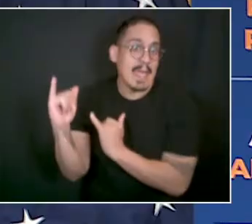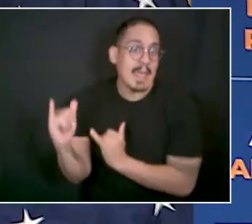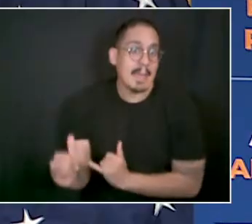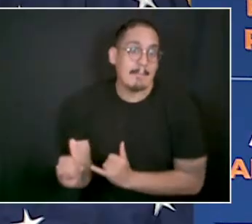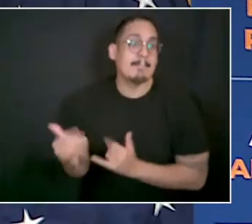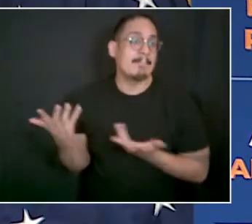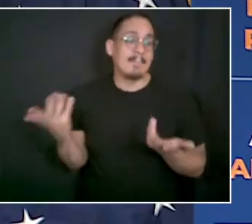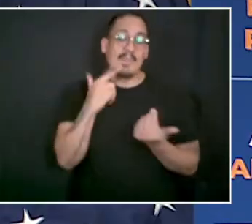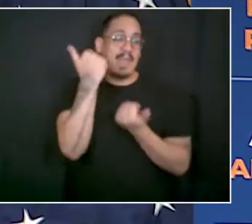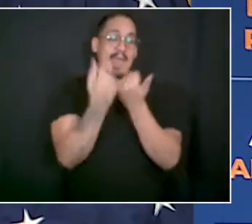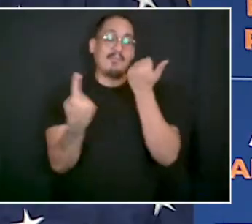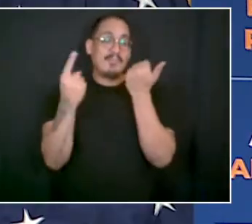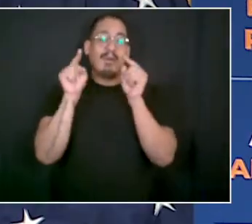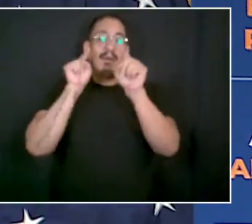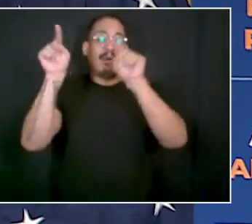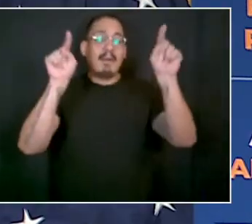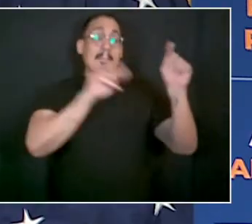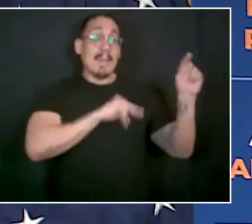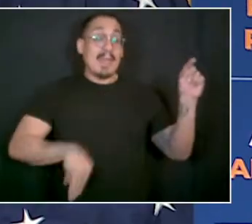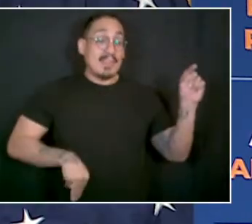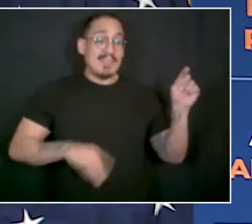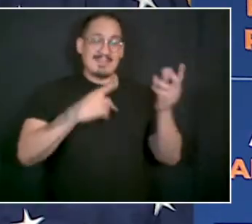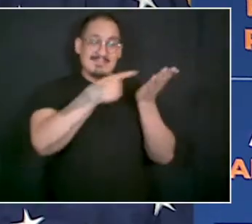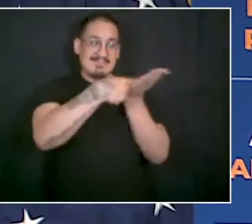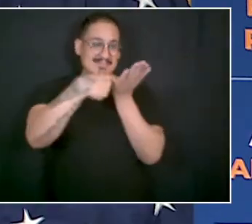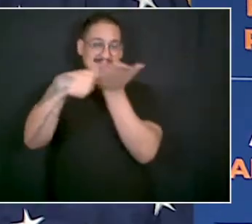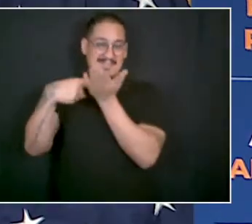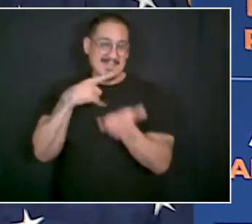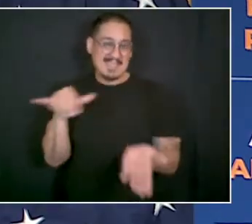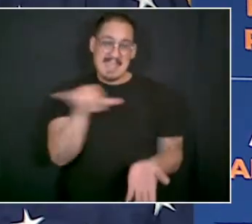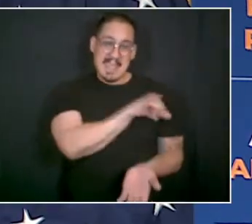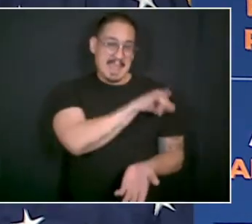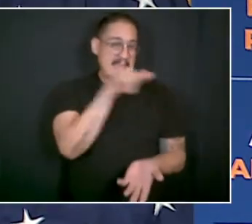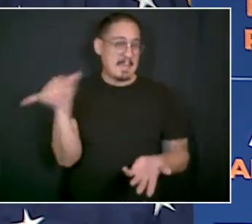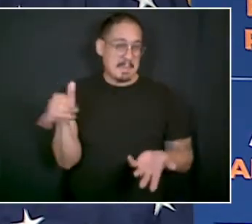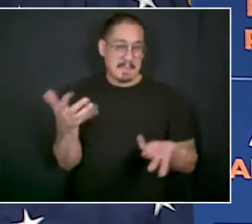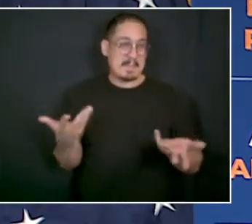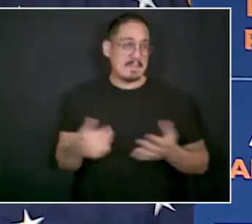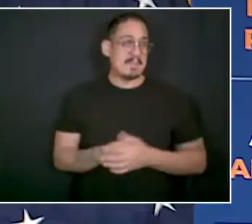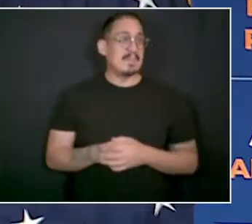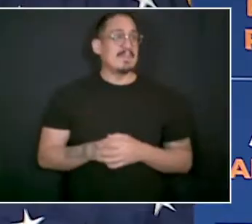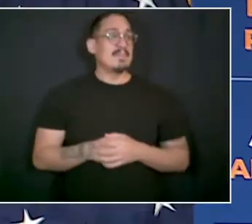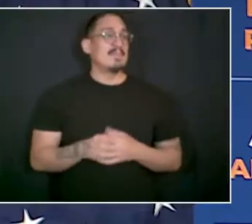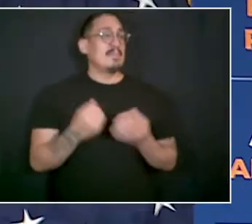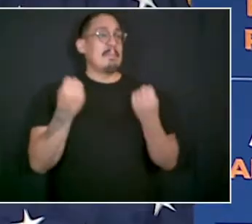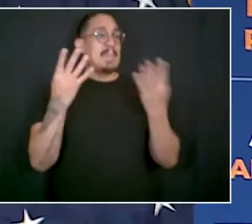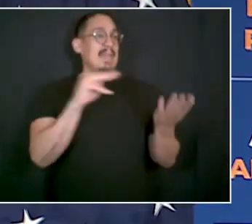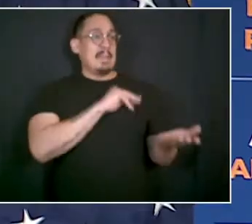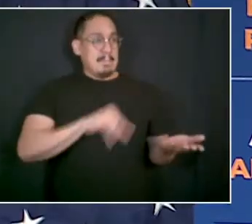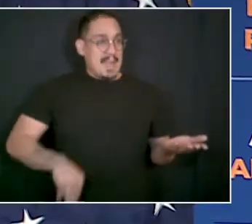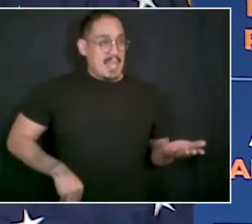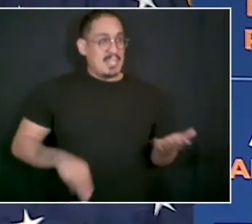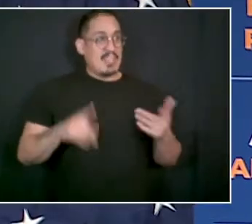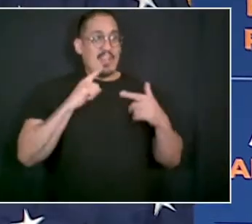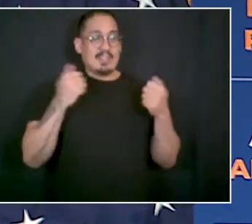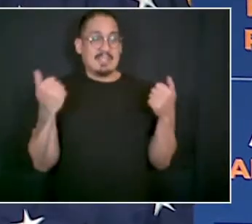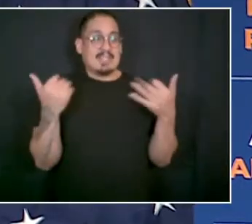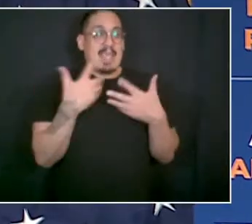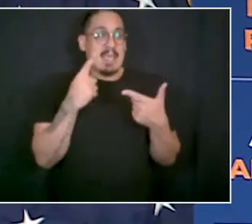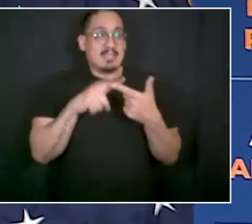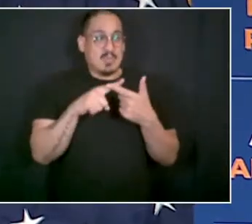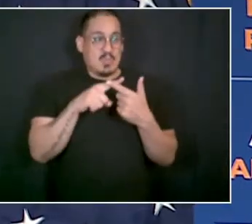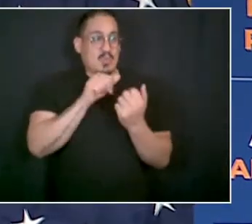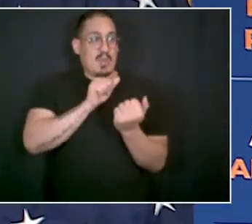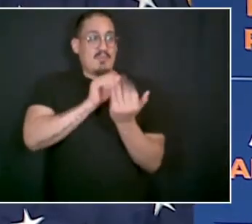this. And many people are afraid to touch it because it's a challenge. And, I invite all of